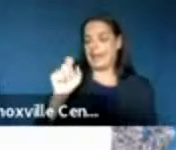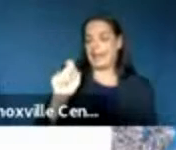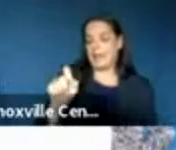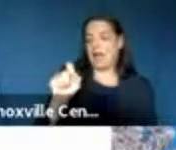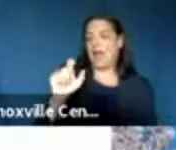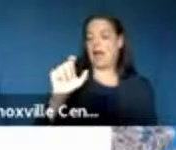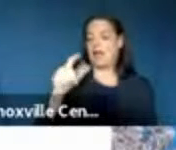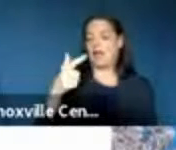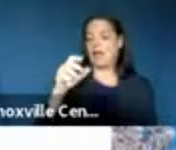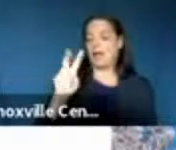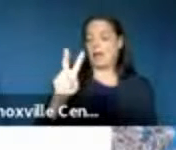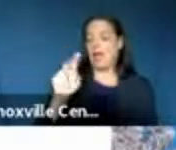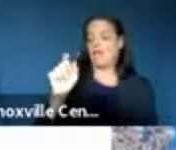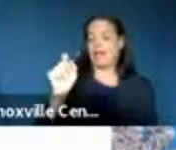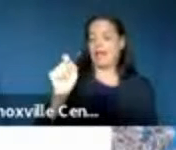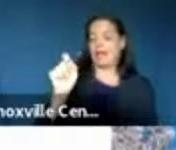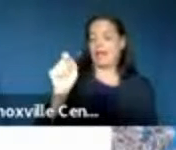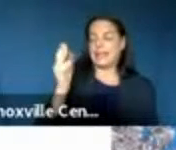covid.knoxcountytn.gov/case-count.